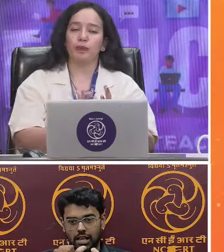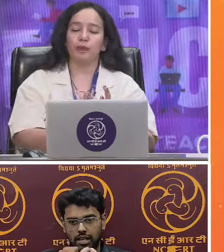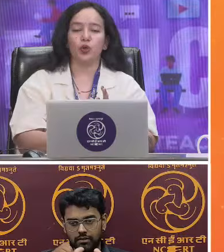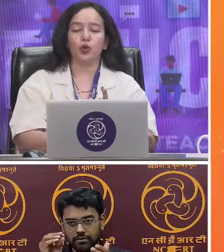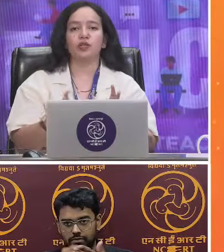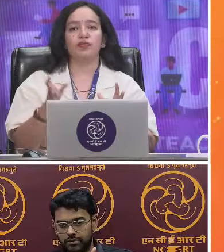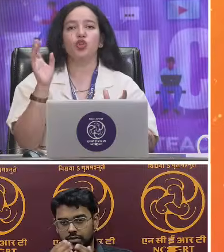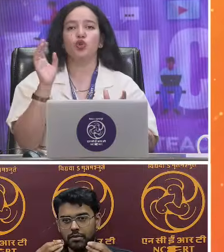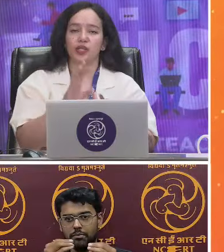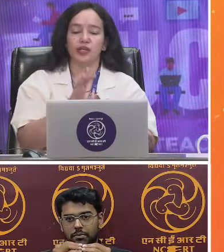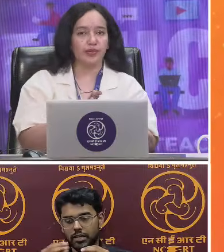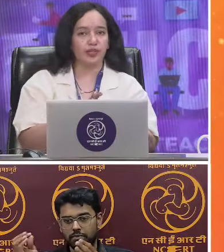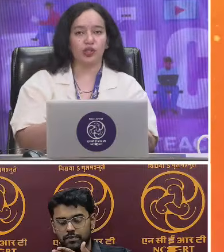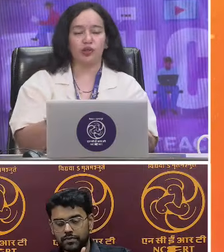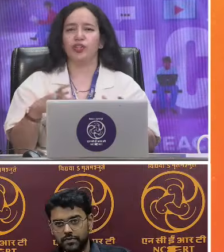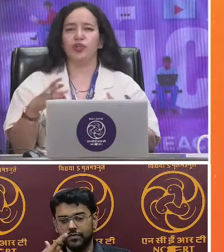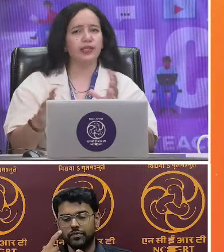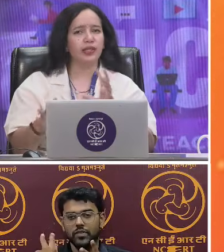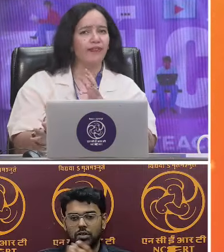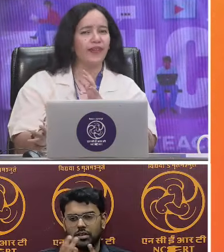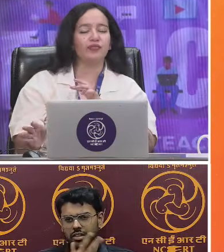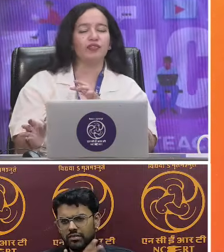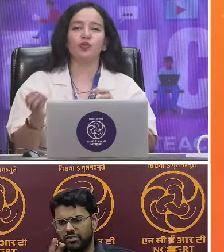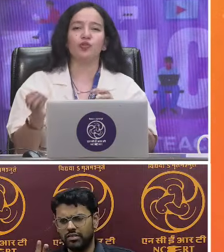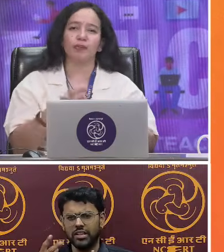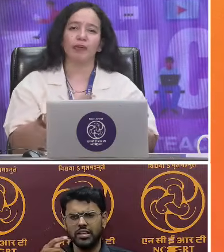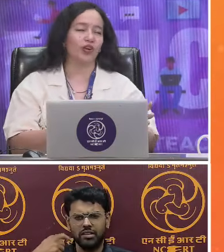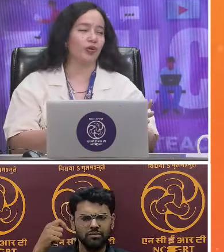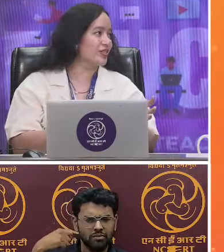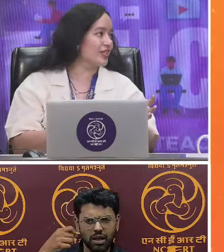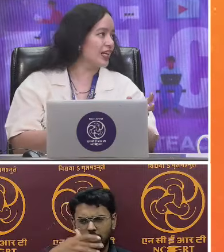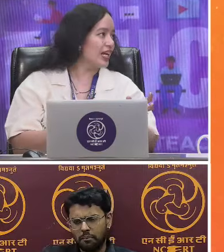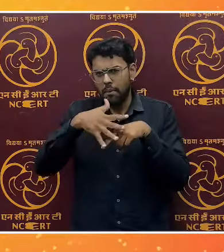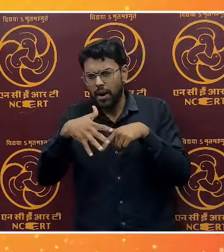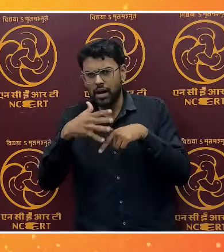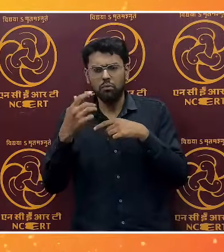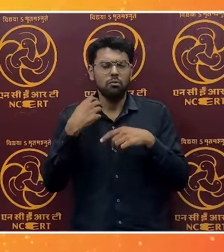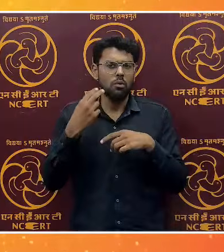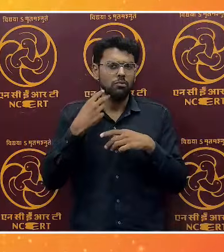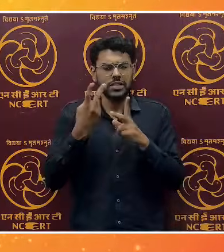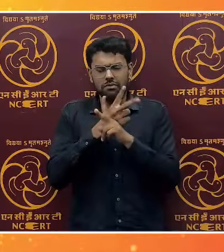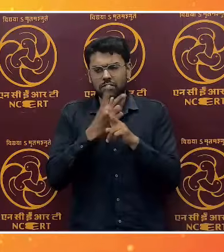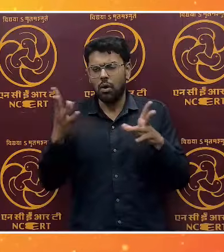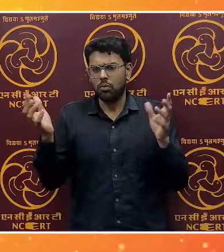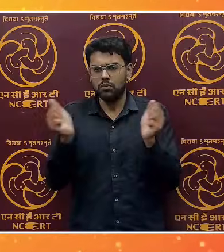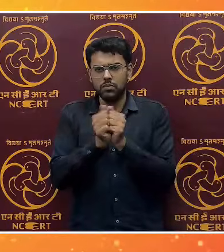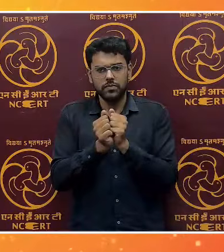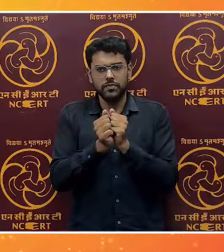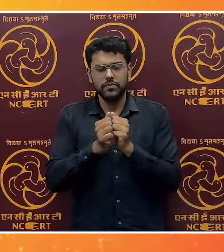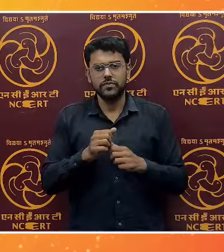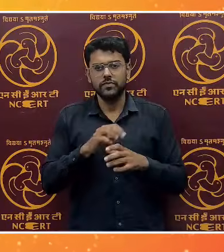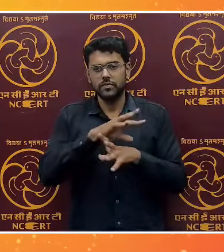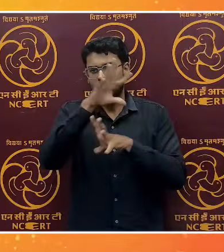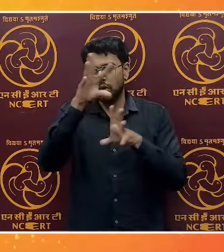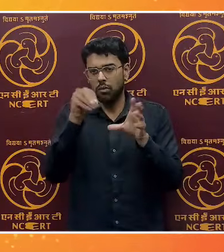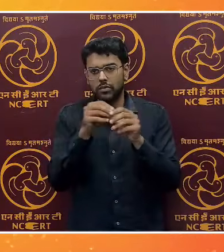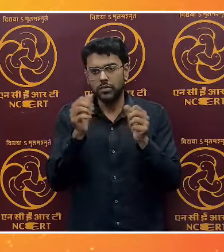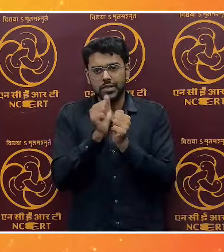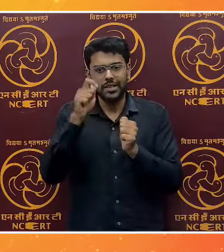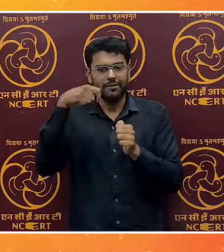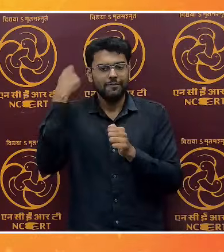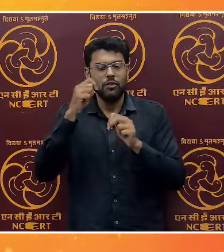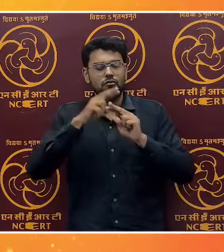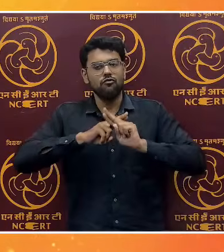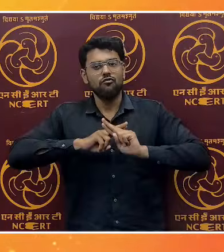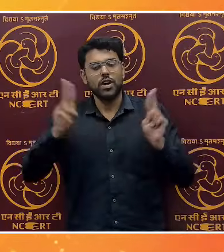put the B-rolls, we use the transition, we use the effects, we use the background music. Okay, all together. It make then your final